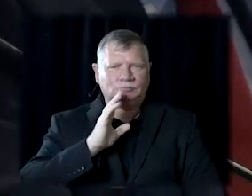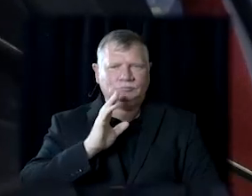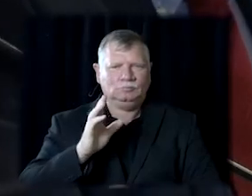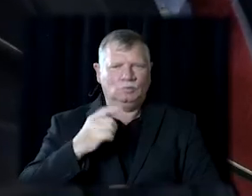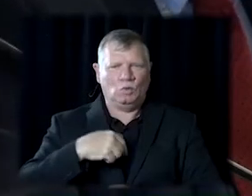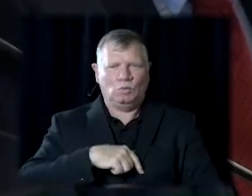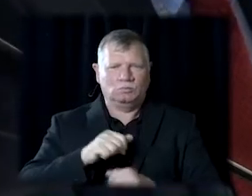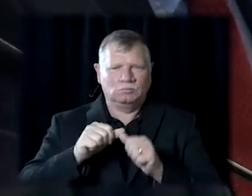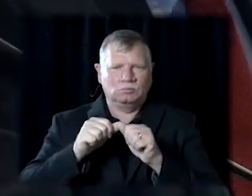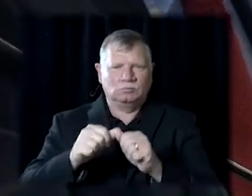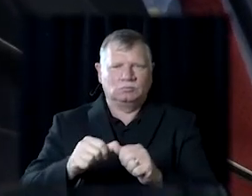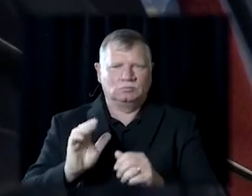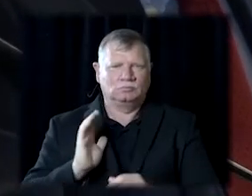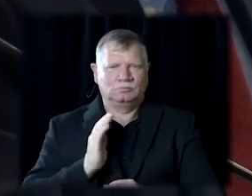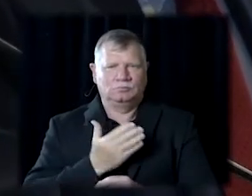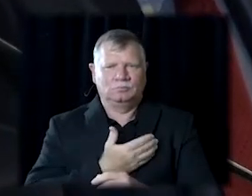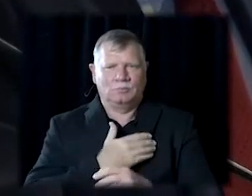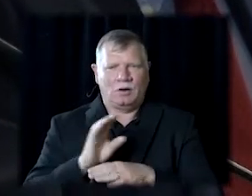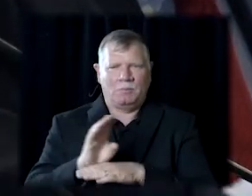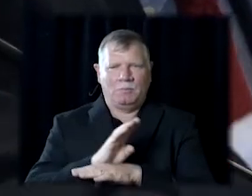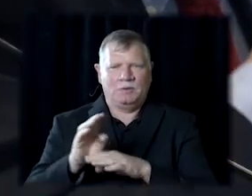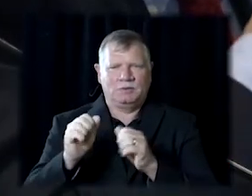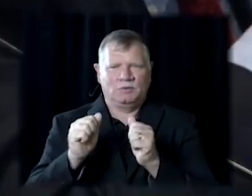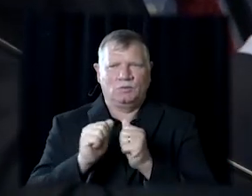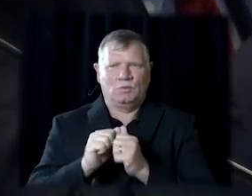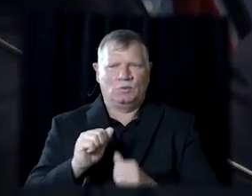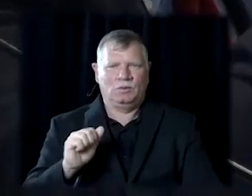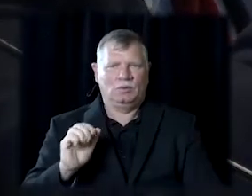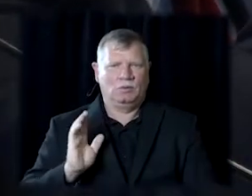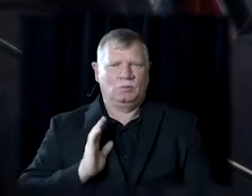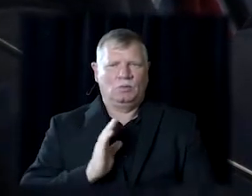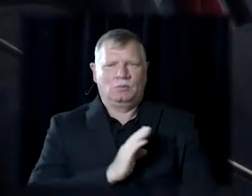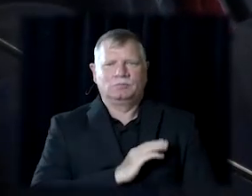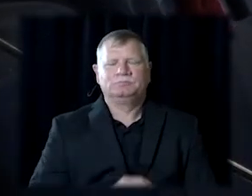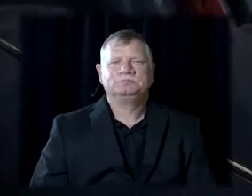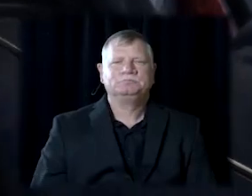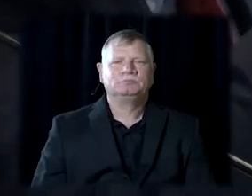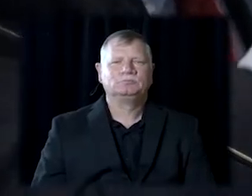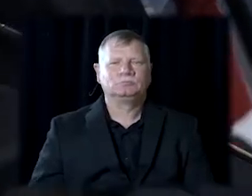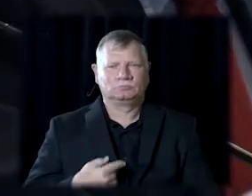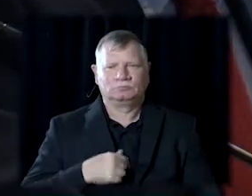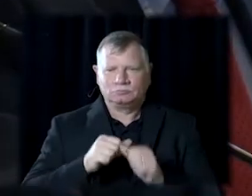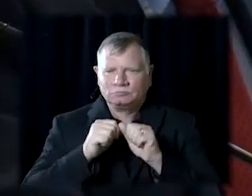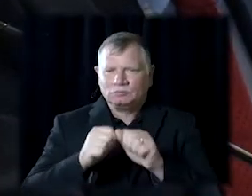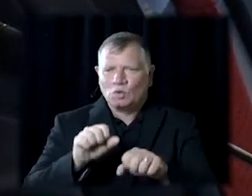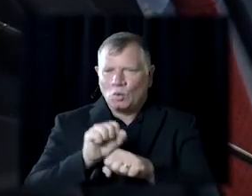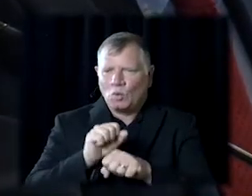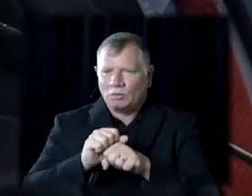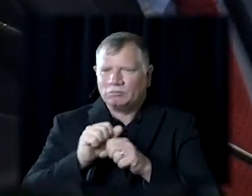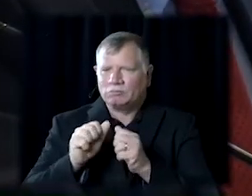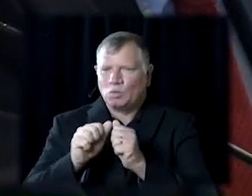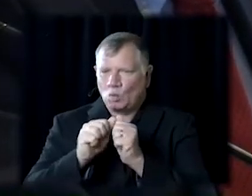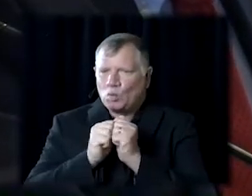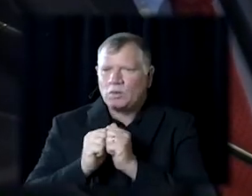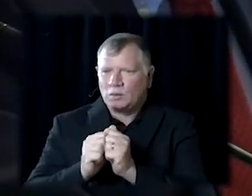the way we are going to handle our business. We would like to do.